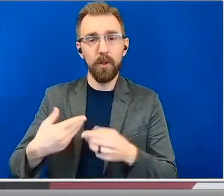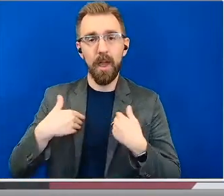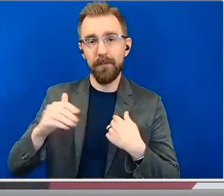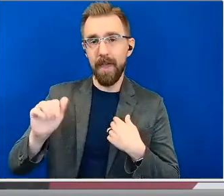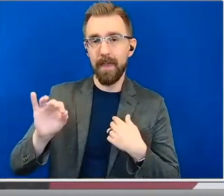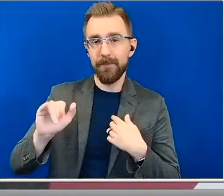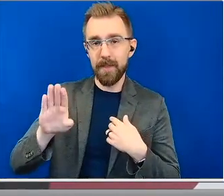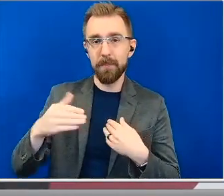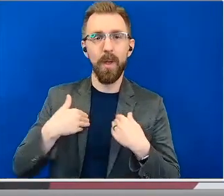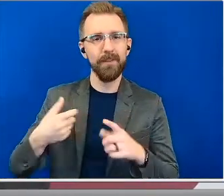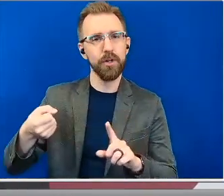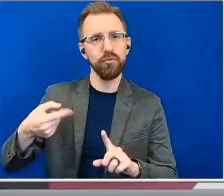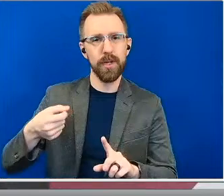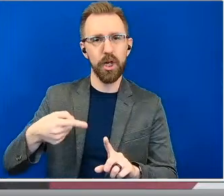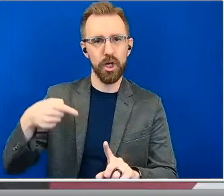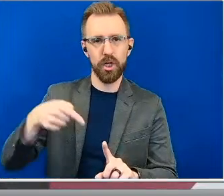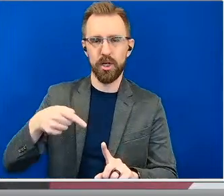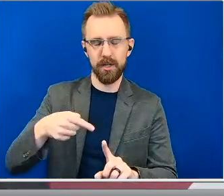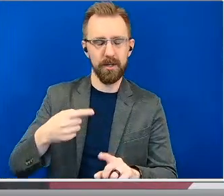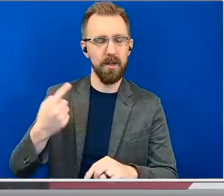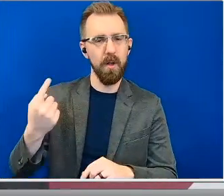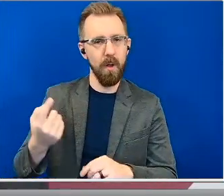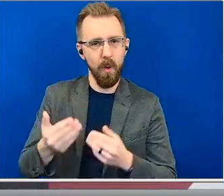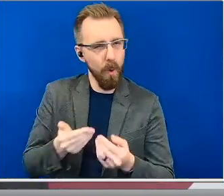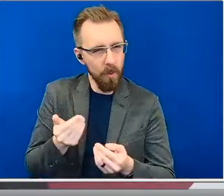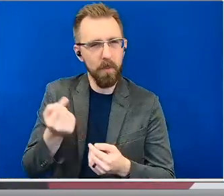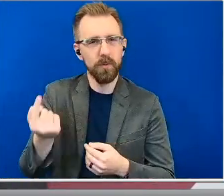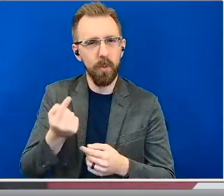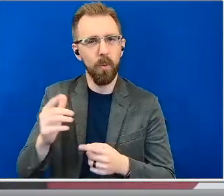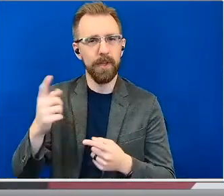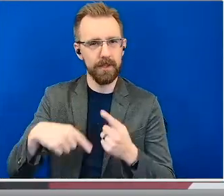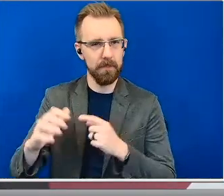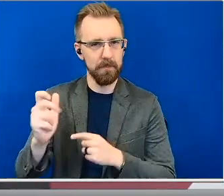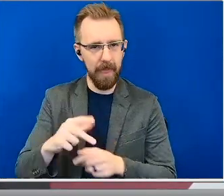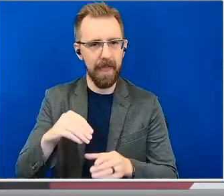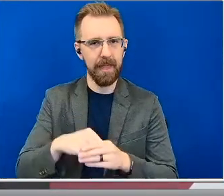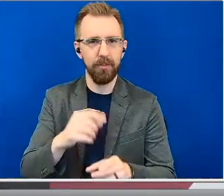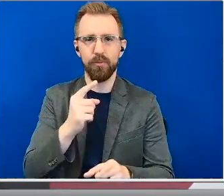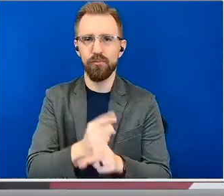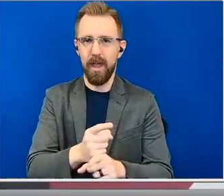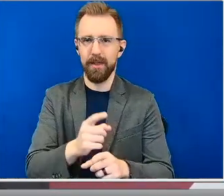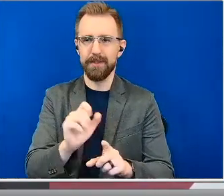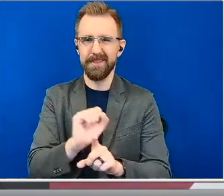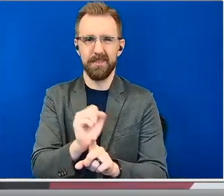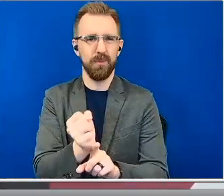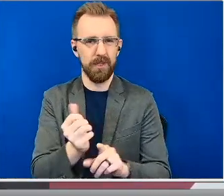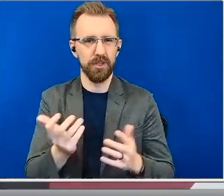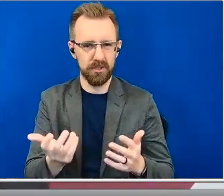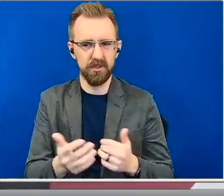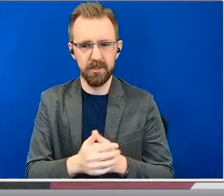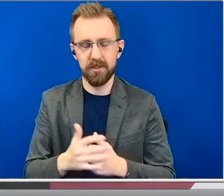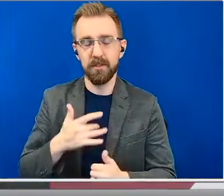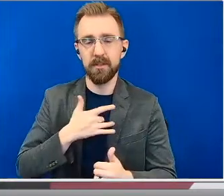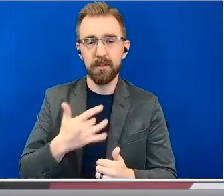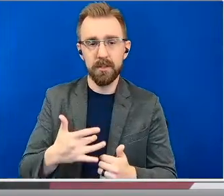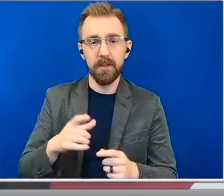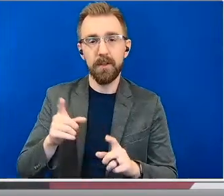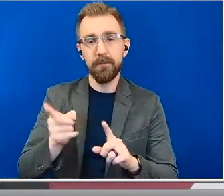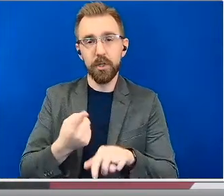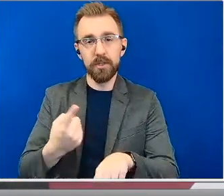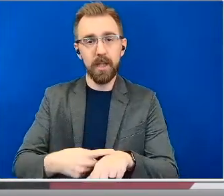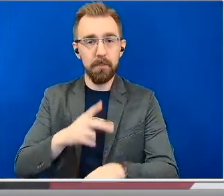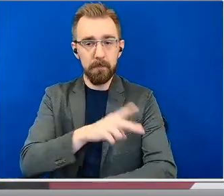and it almost always comes back in the correct setting. Usually, the first time the patients have AFib, it